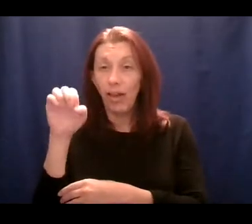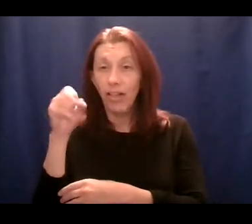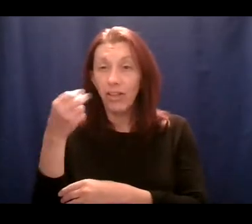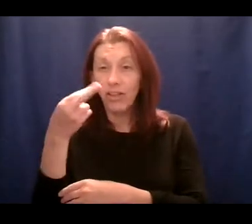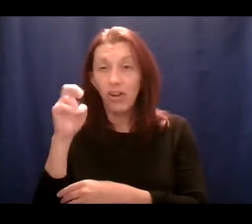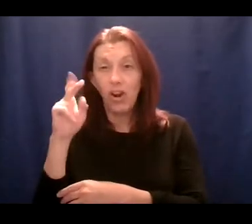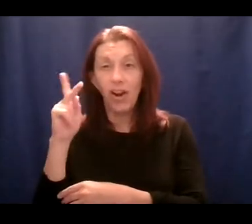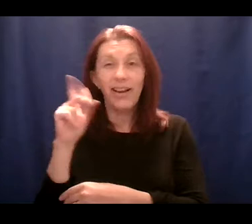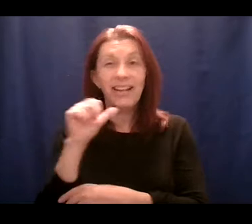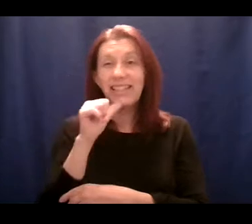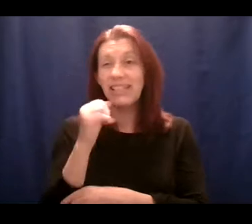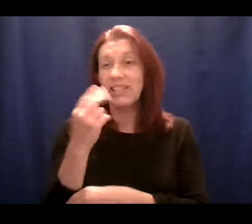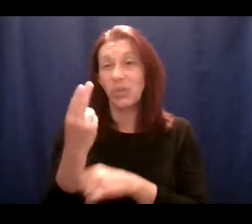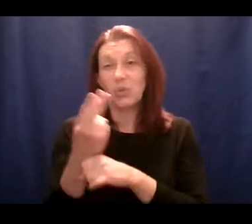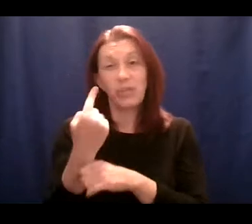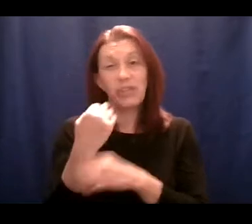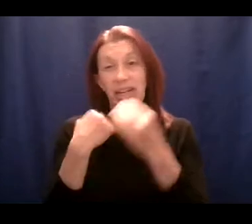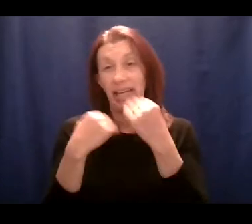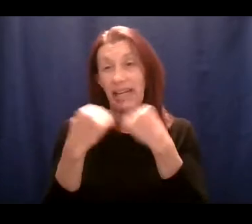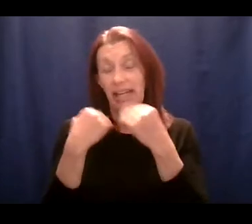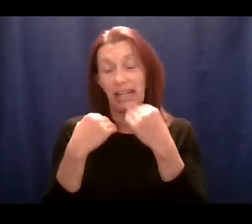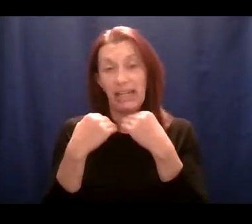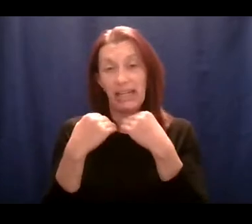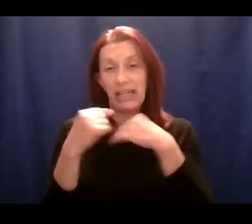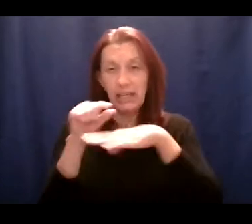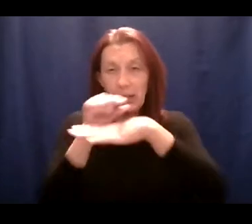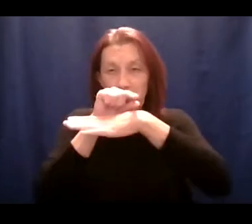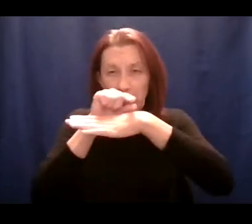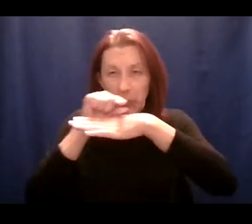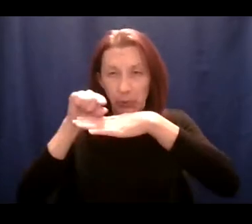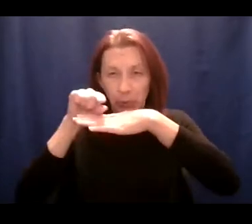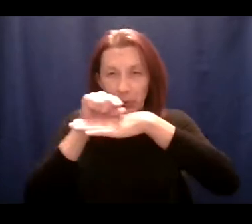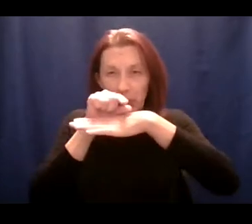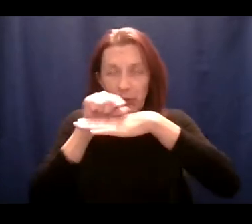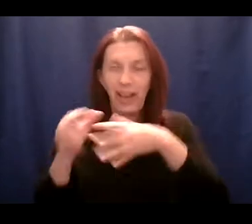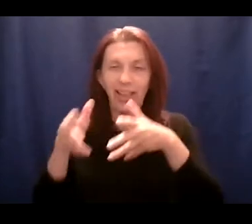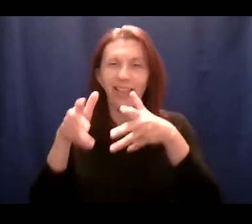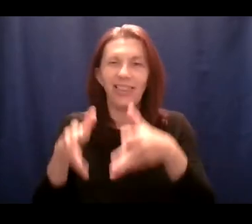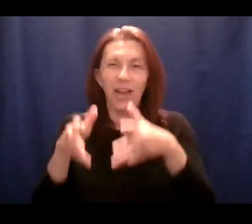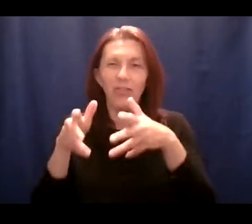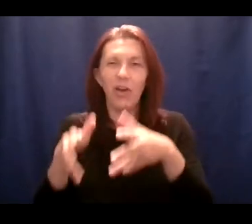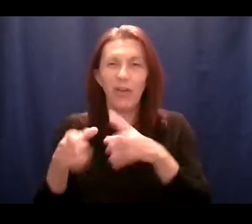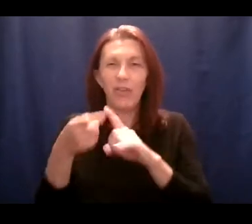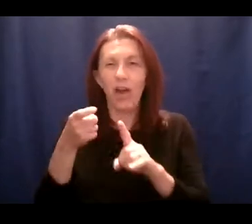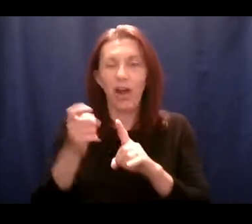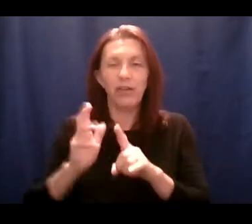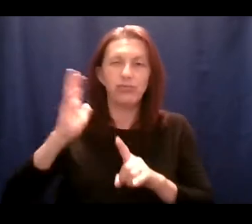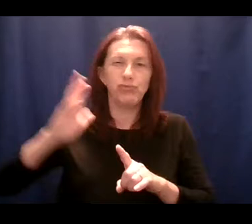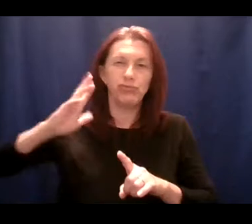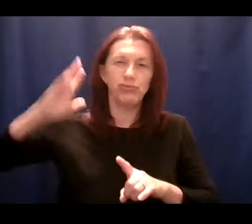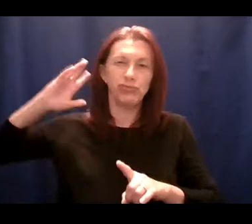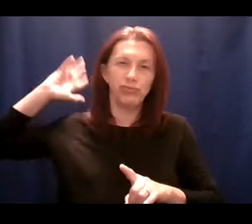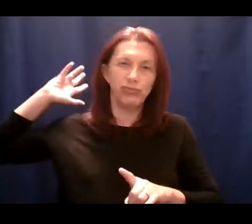for eating. Those teeth are kind of left over from maybe a time before, when it used